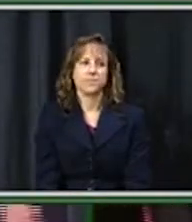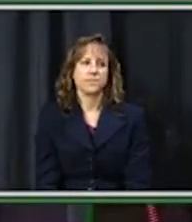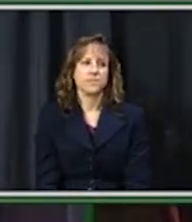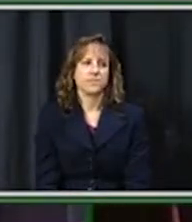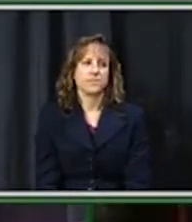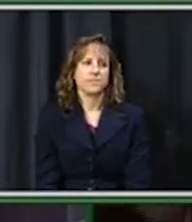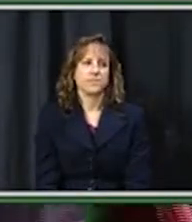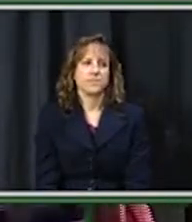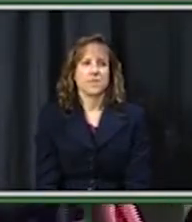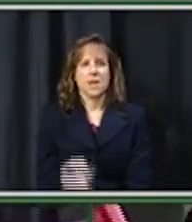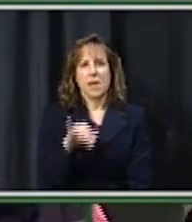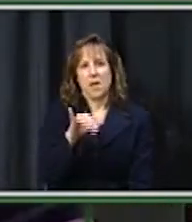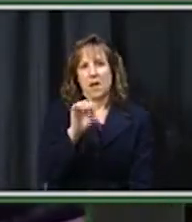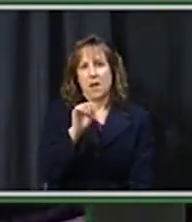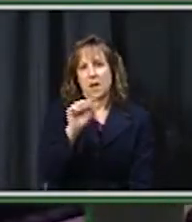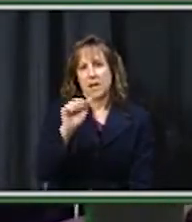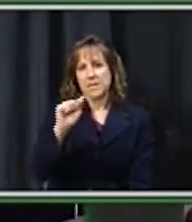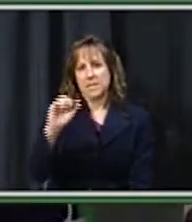Isaac Smith.